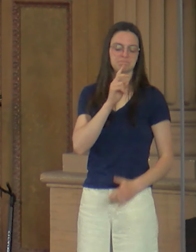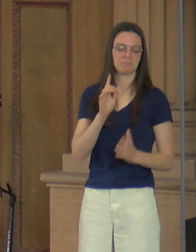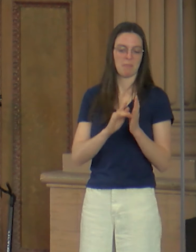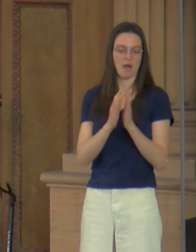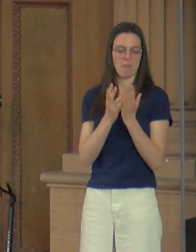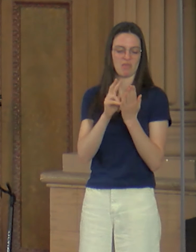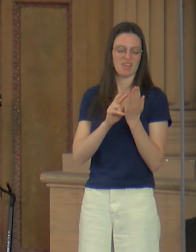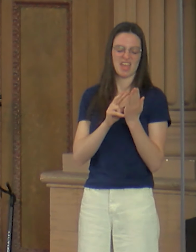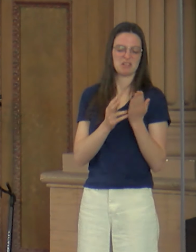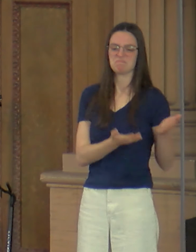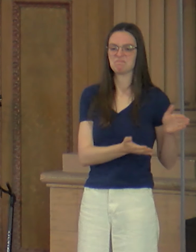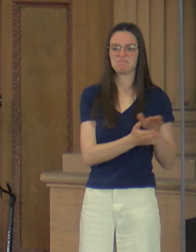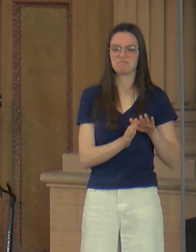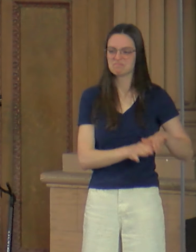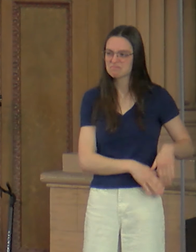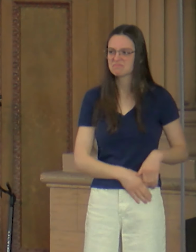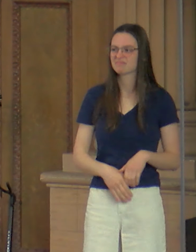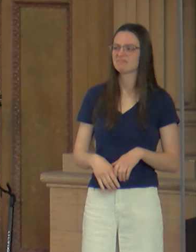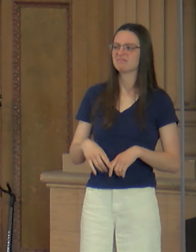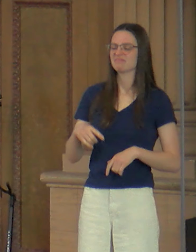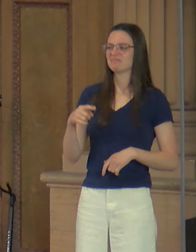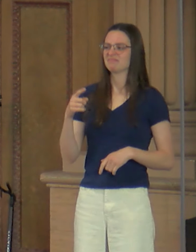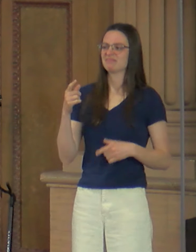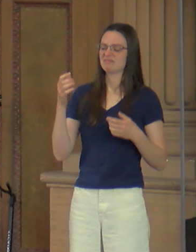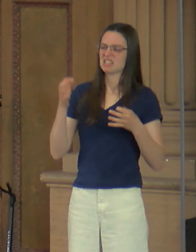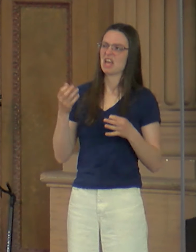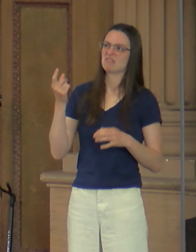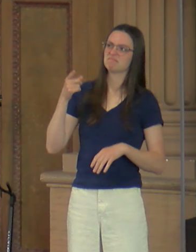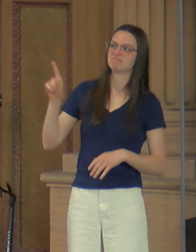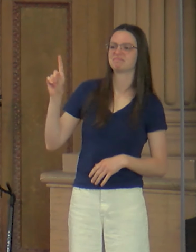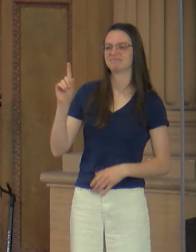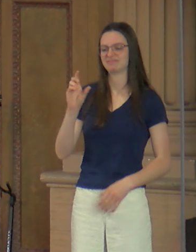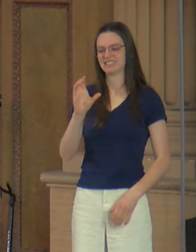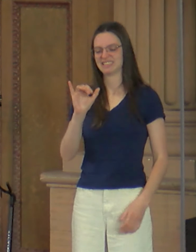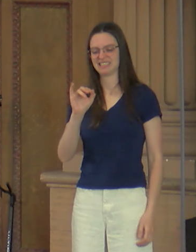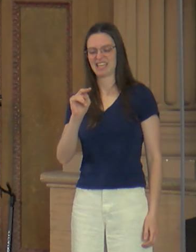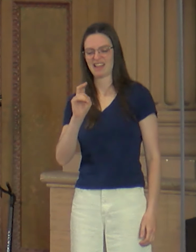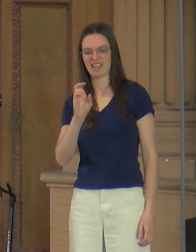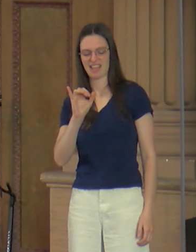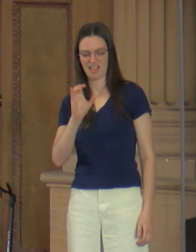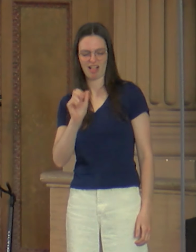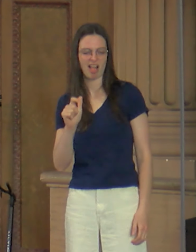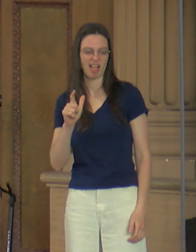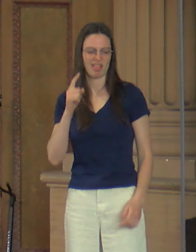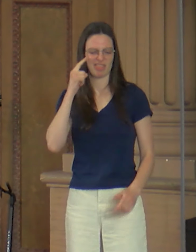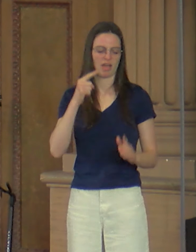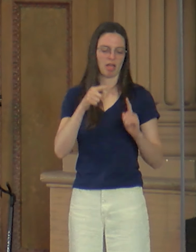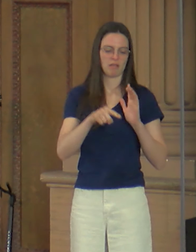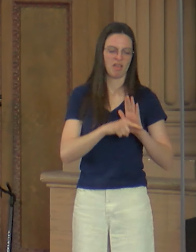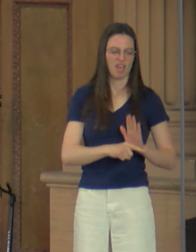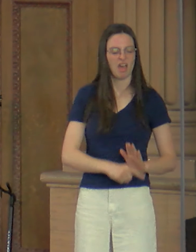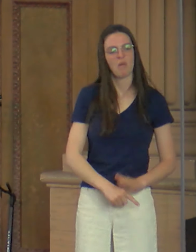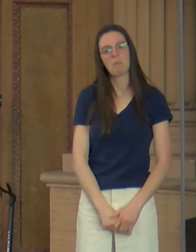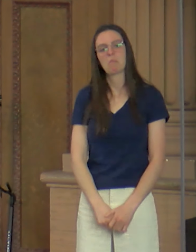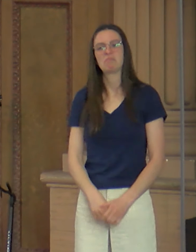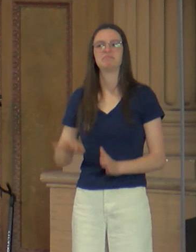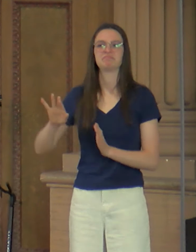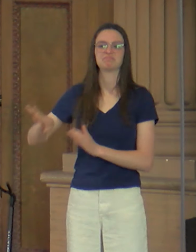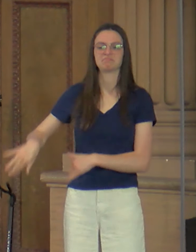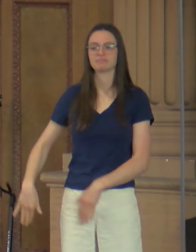curse that old life that we had with God, and we just settle for a cynical agnosticism or